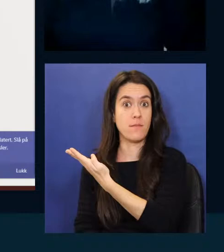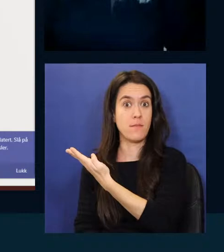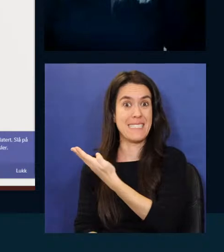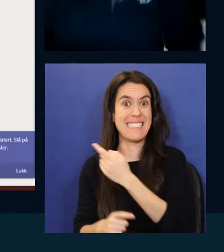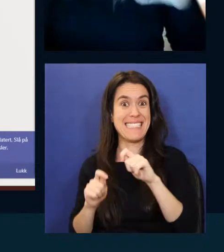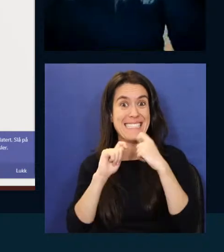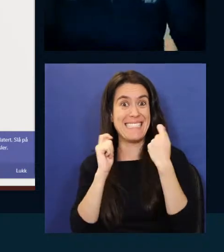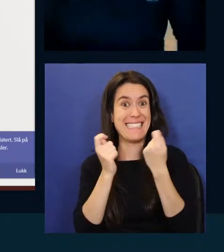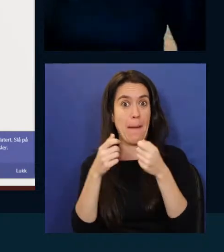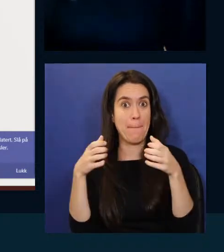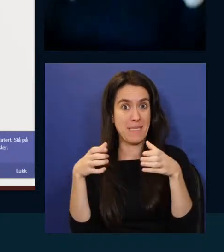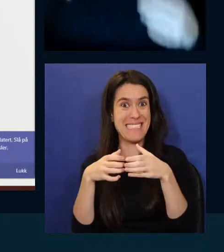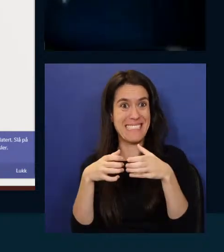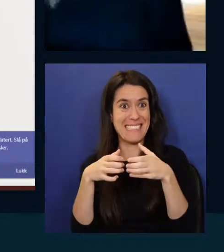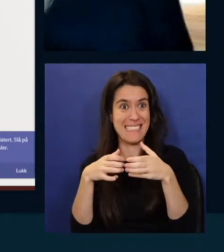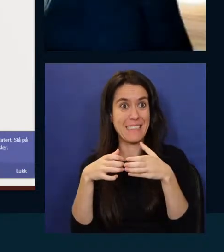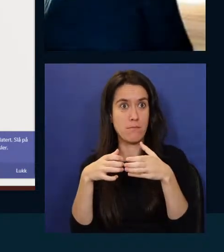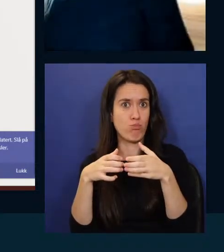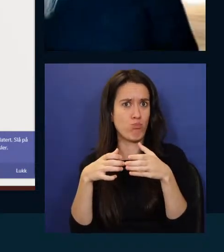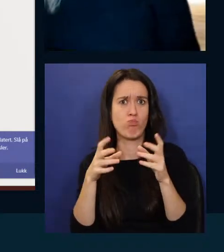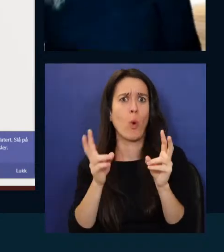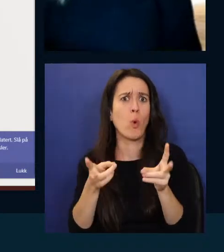the normal,